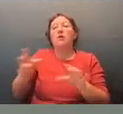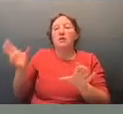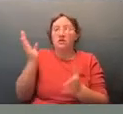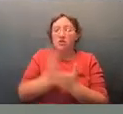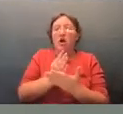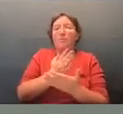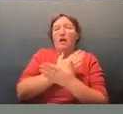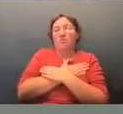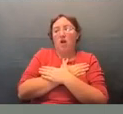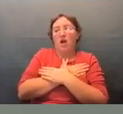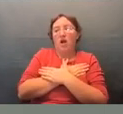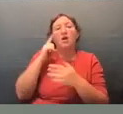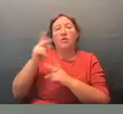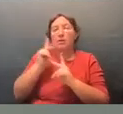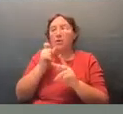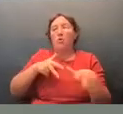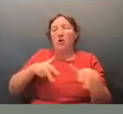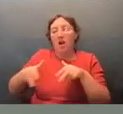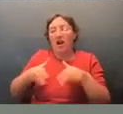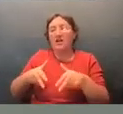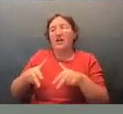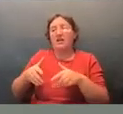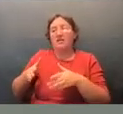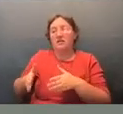for people who are trying to do that